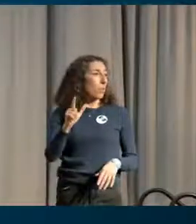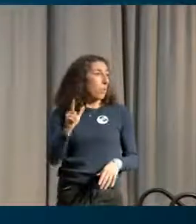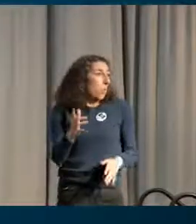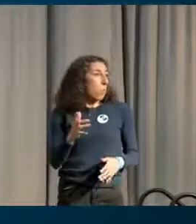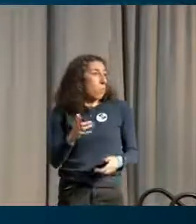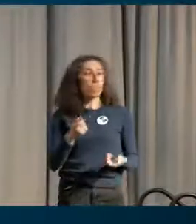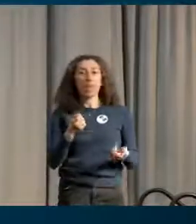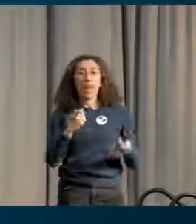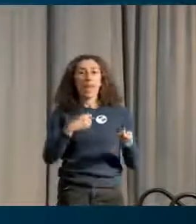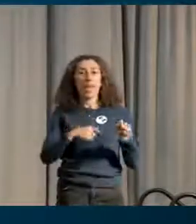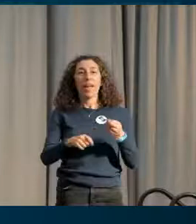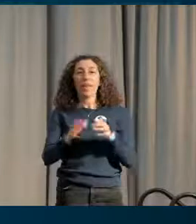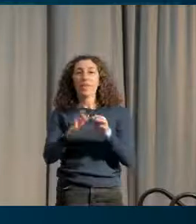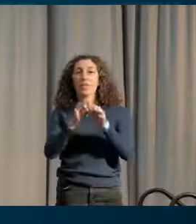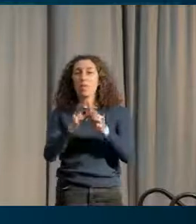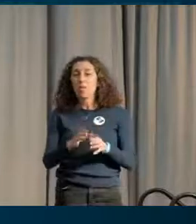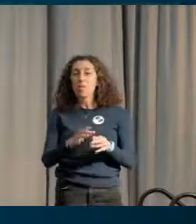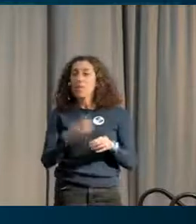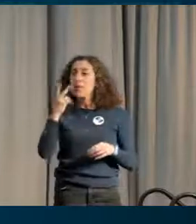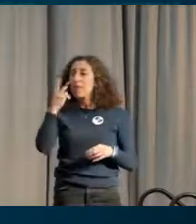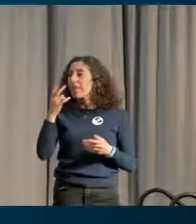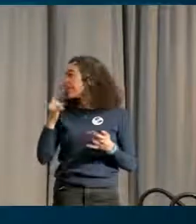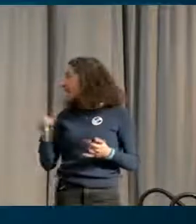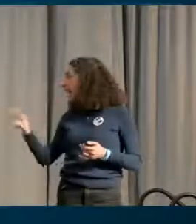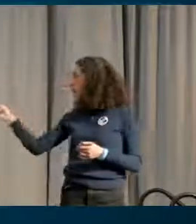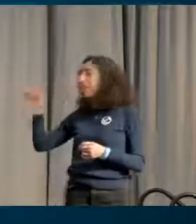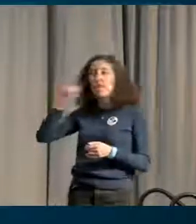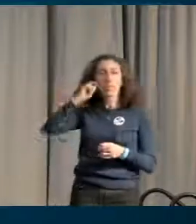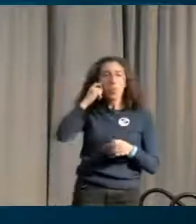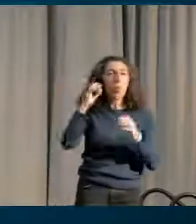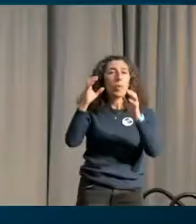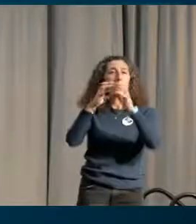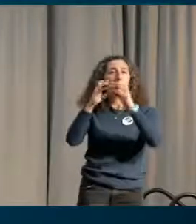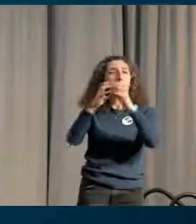going to bring this up as well.